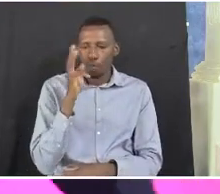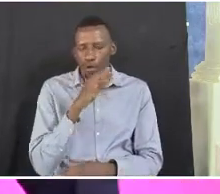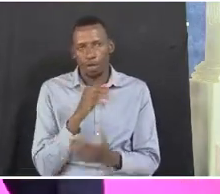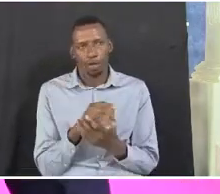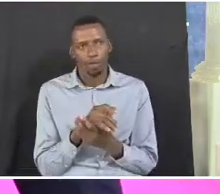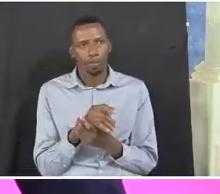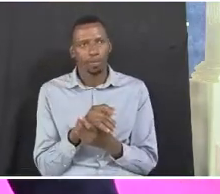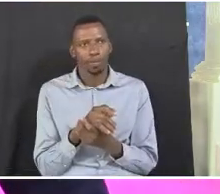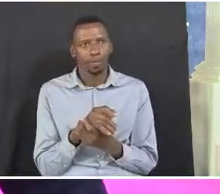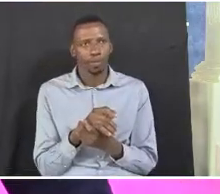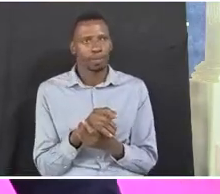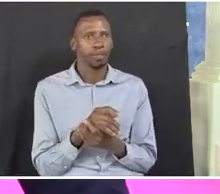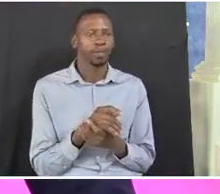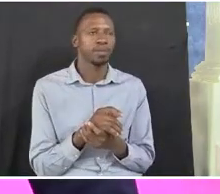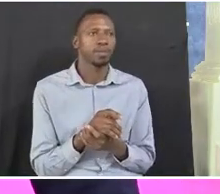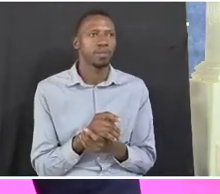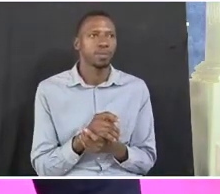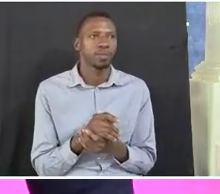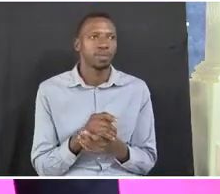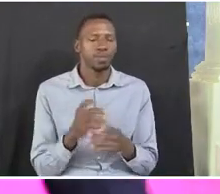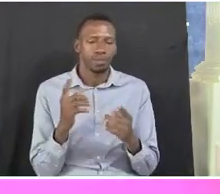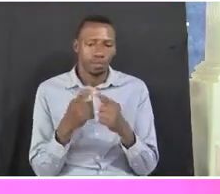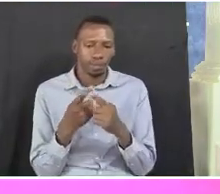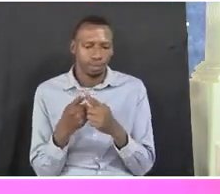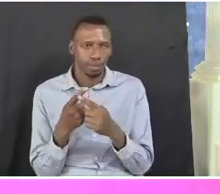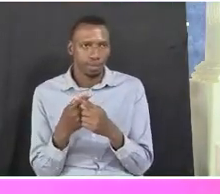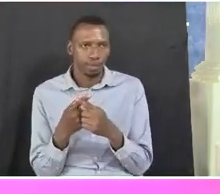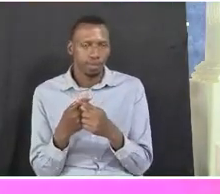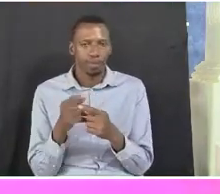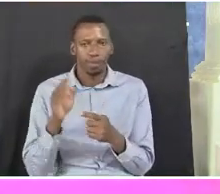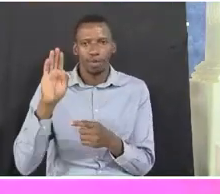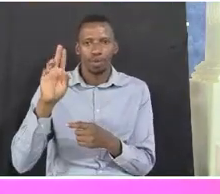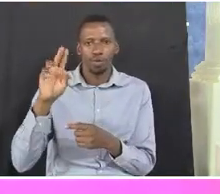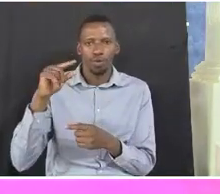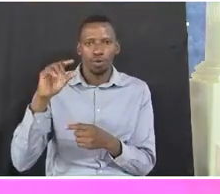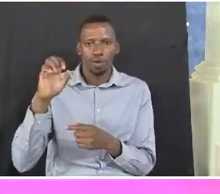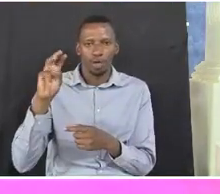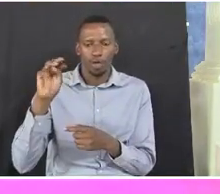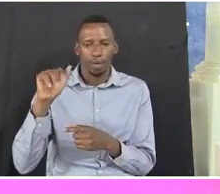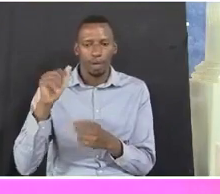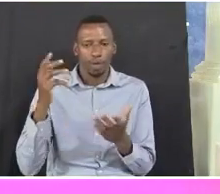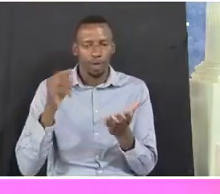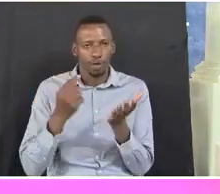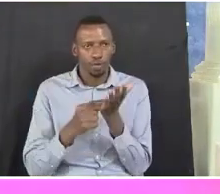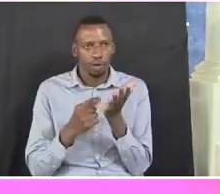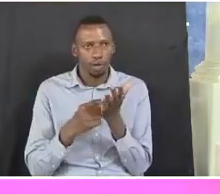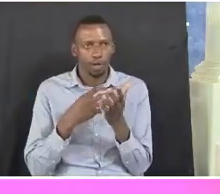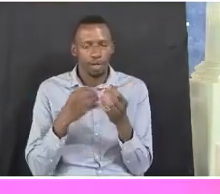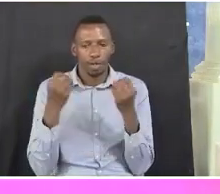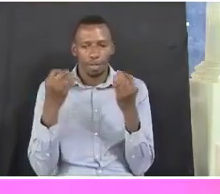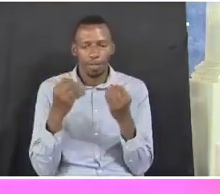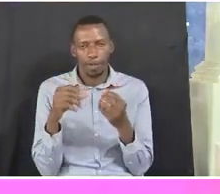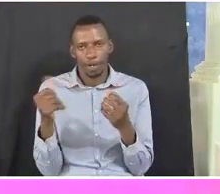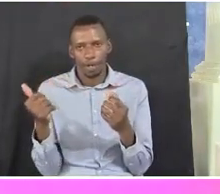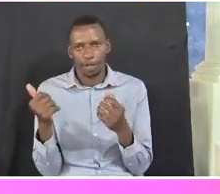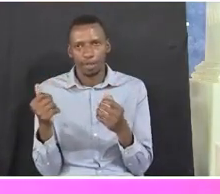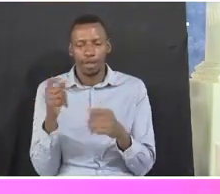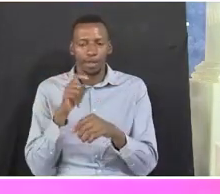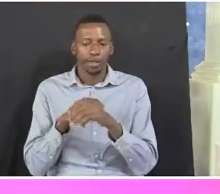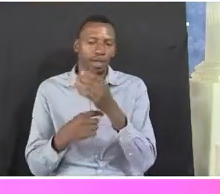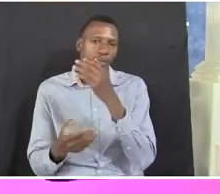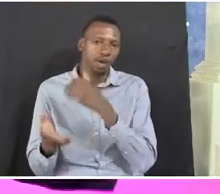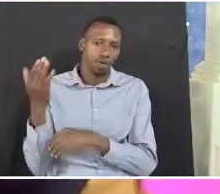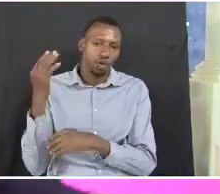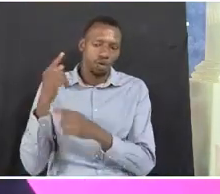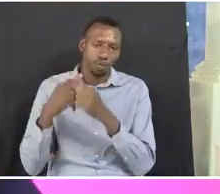side, talk of Mere on the side of the coast, talk of Bugema in Uganda, and many others. That time,